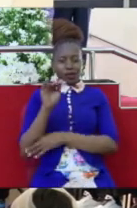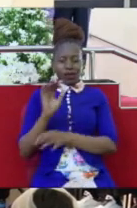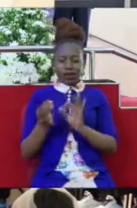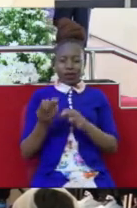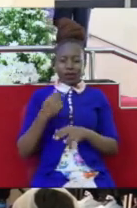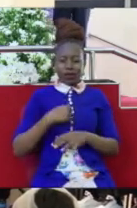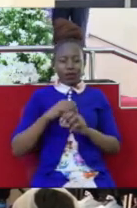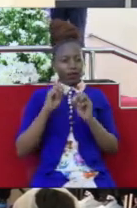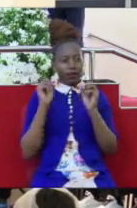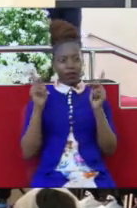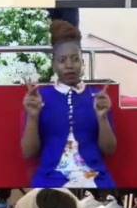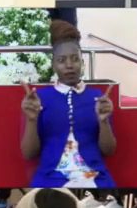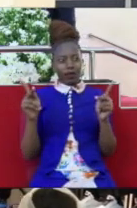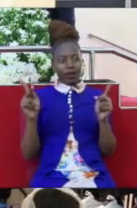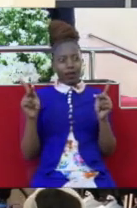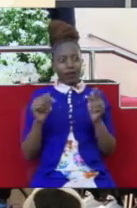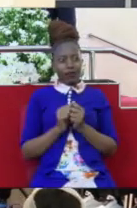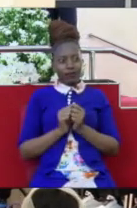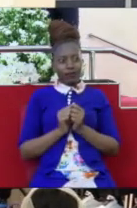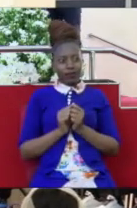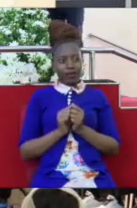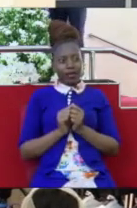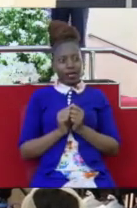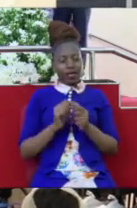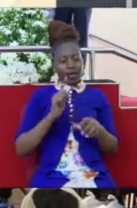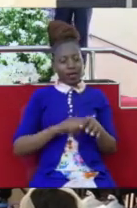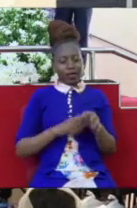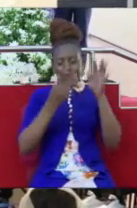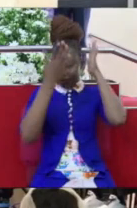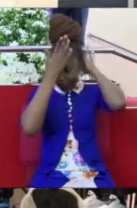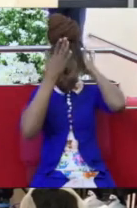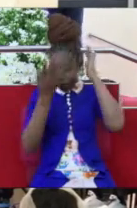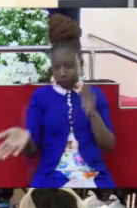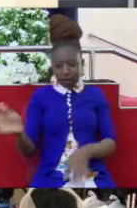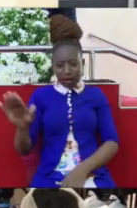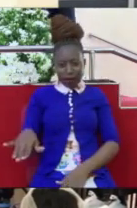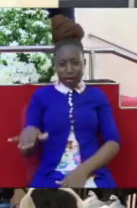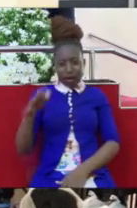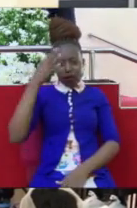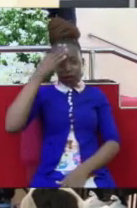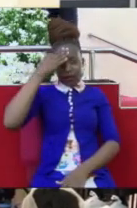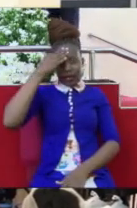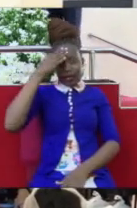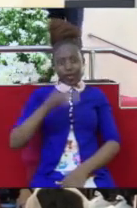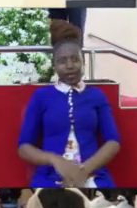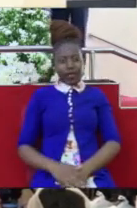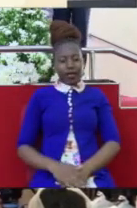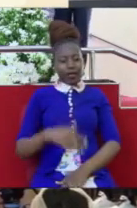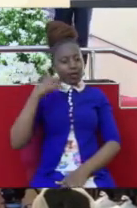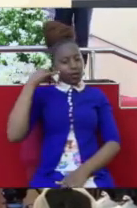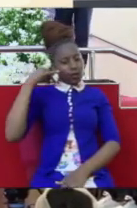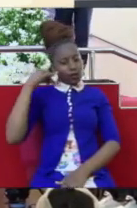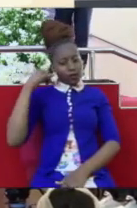tena. Then when Bishop got back, which is I think Monday or something, wakati askofu aliporejea Jumatatu, he calls me to see how